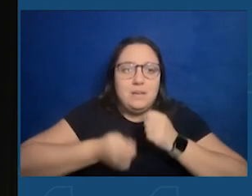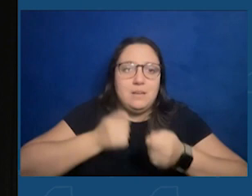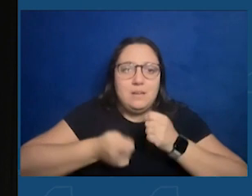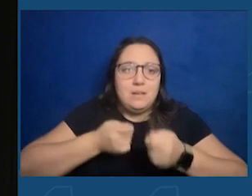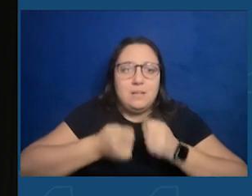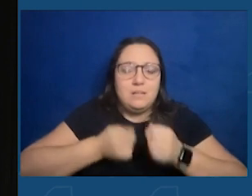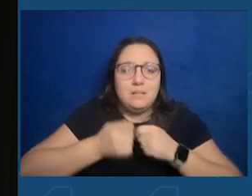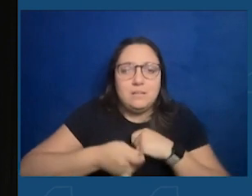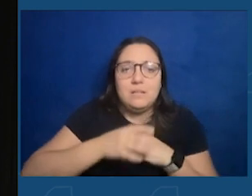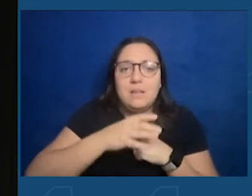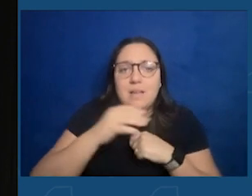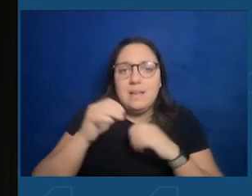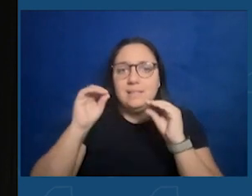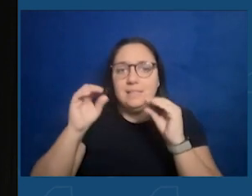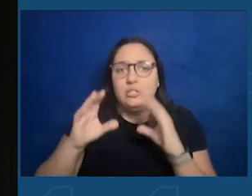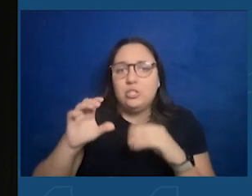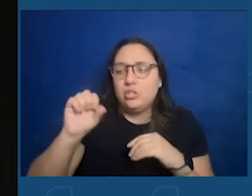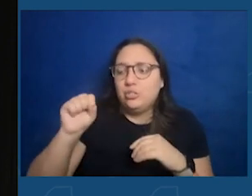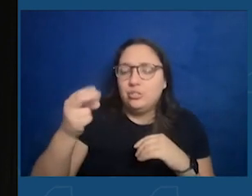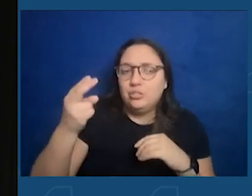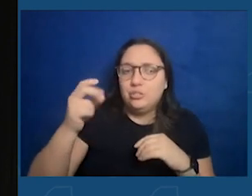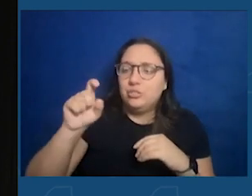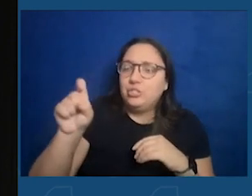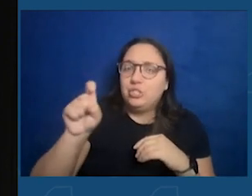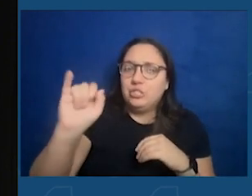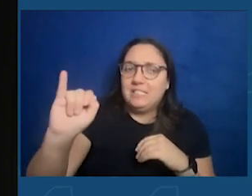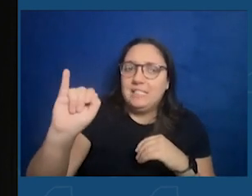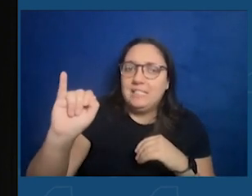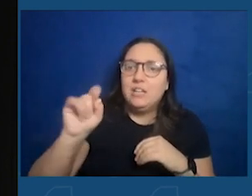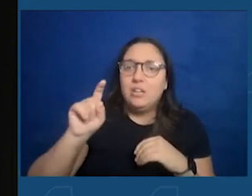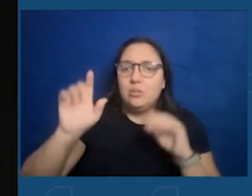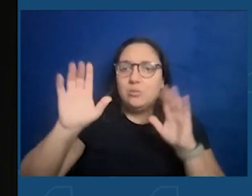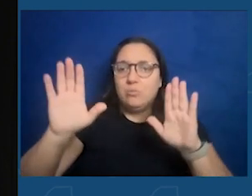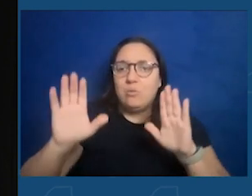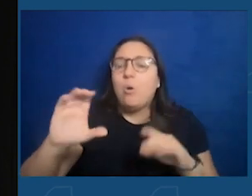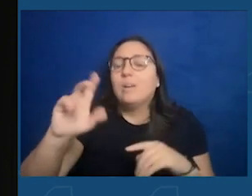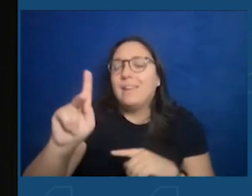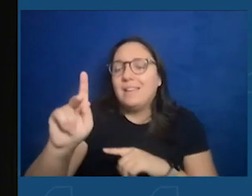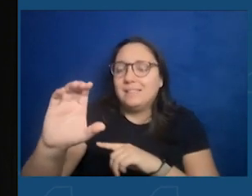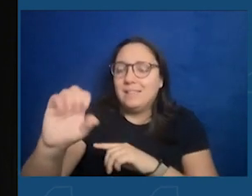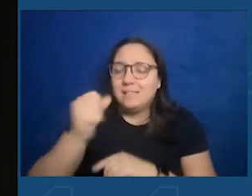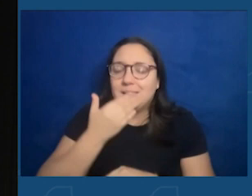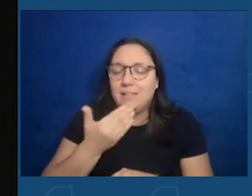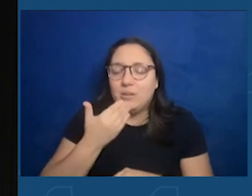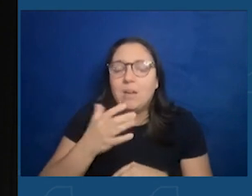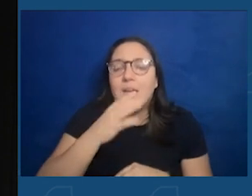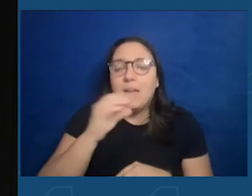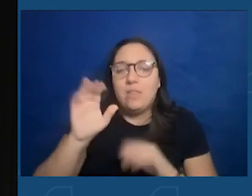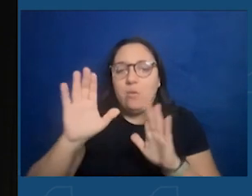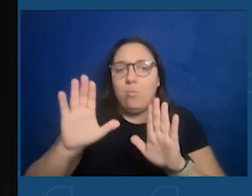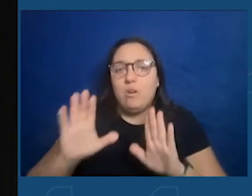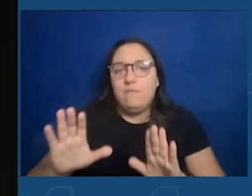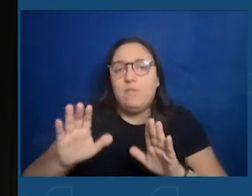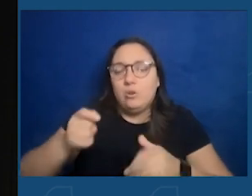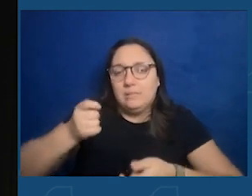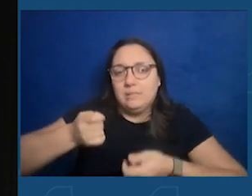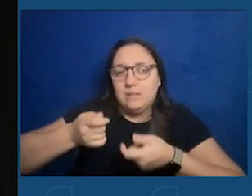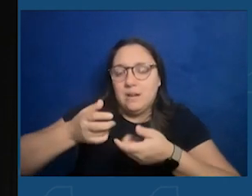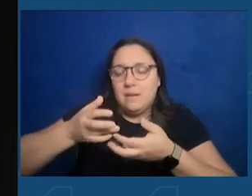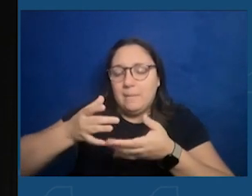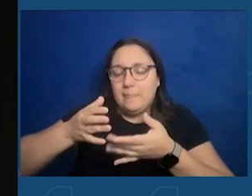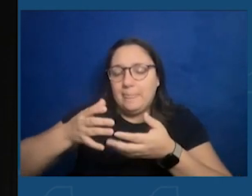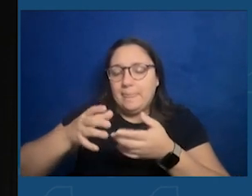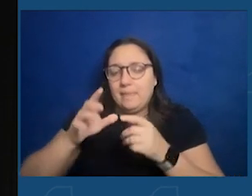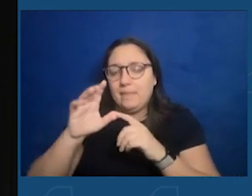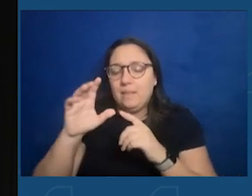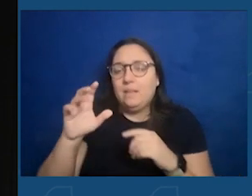And teacher Sheep and all her children for the wonderful dance they just did. What wonderful young people who are carrying on the great traditions